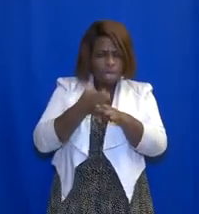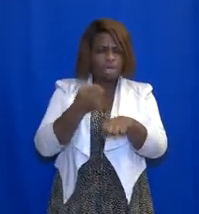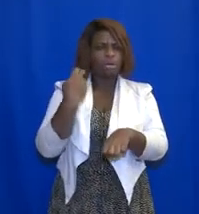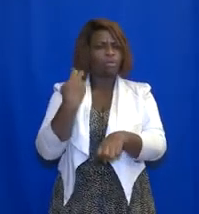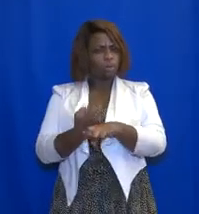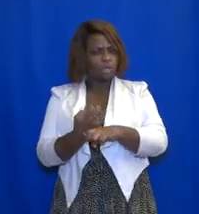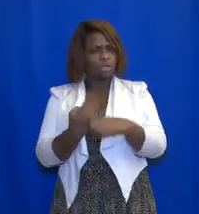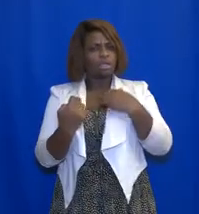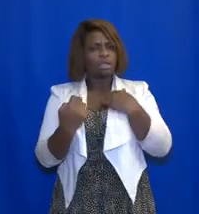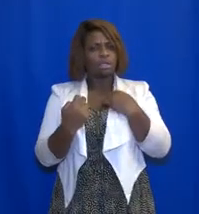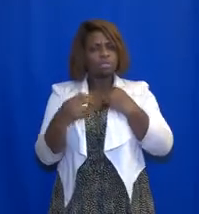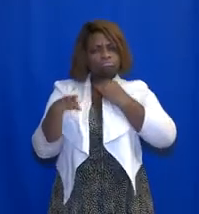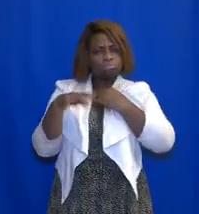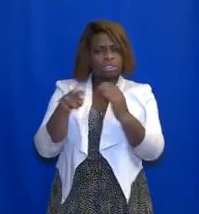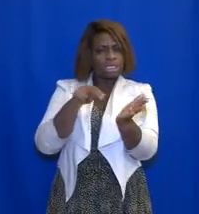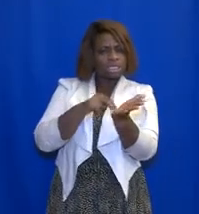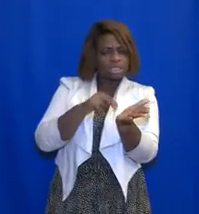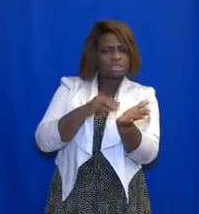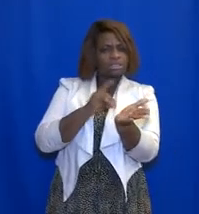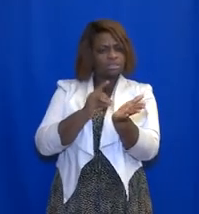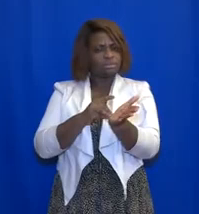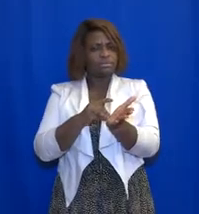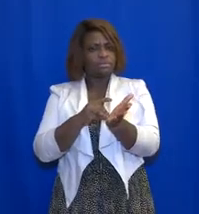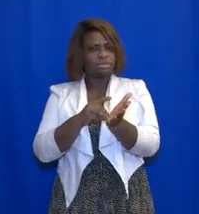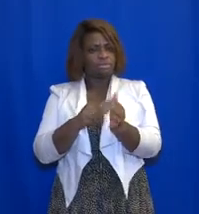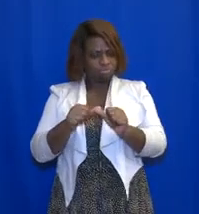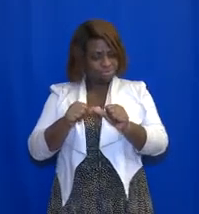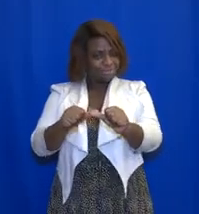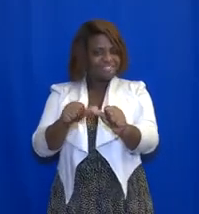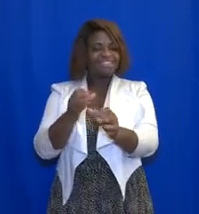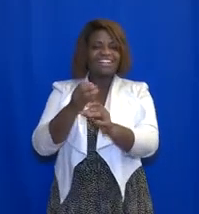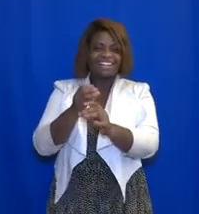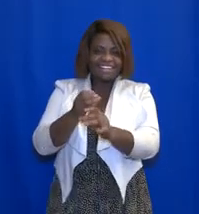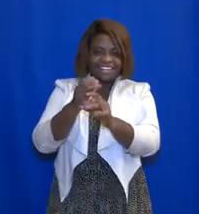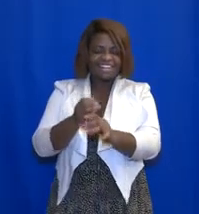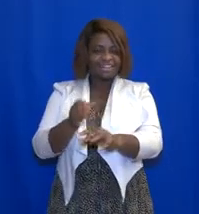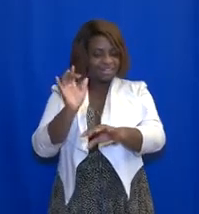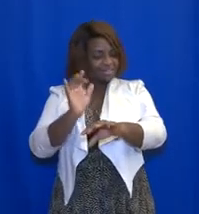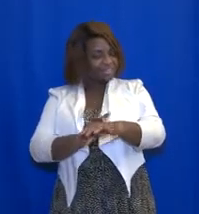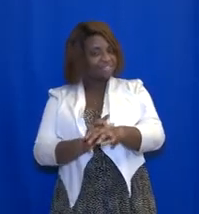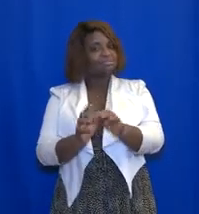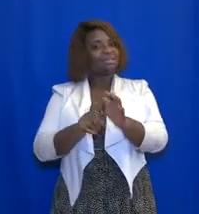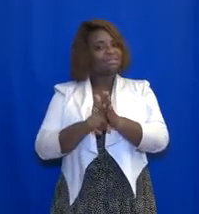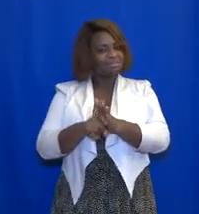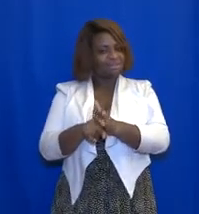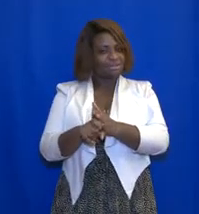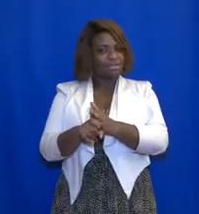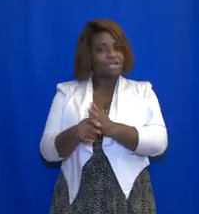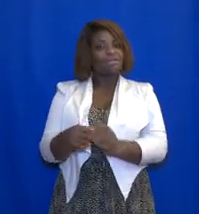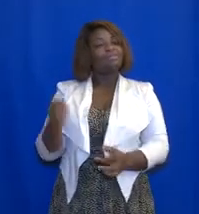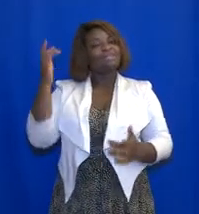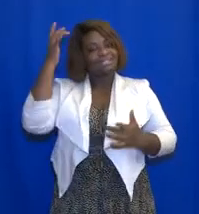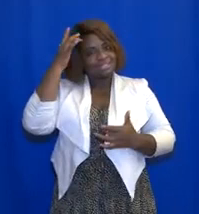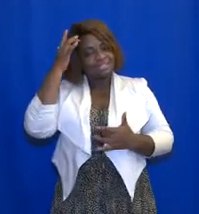being exhibited by our health workers, who continue to care for those affected by the virus and for the sick